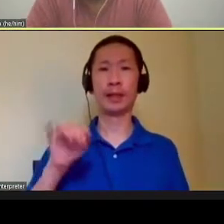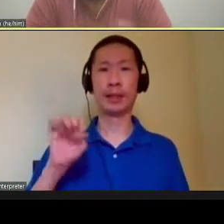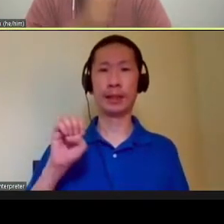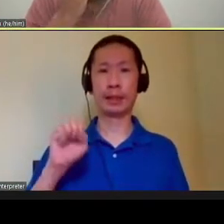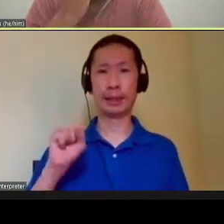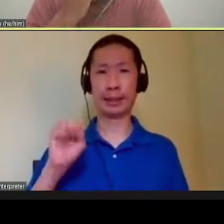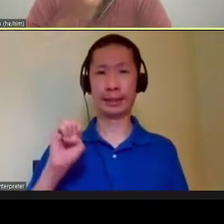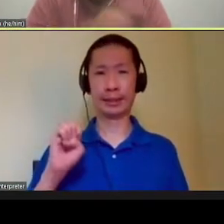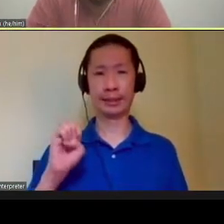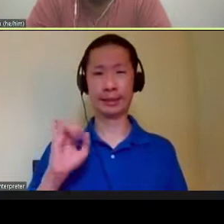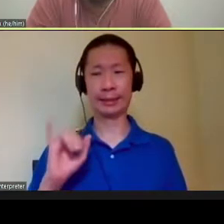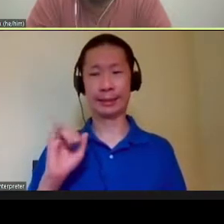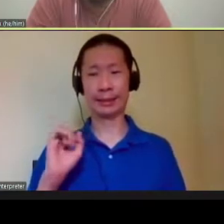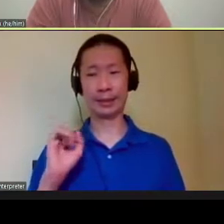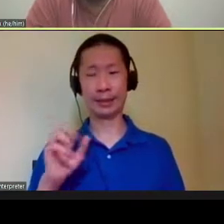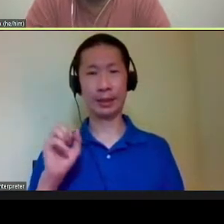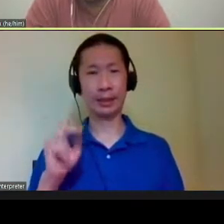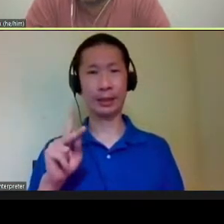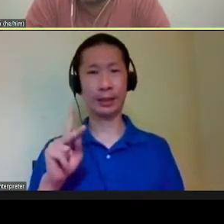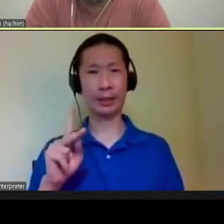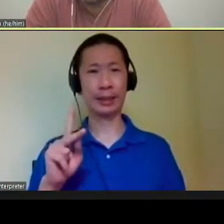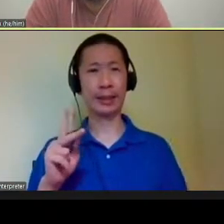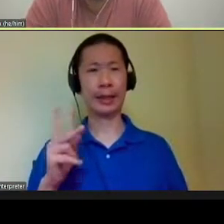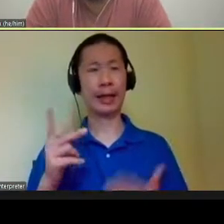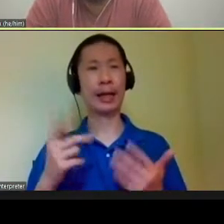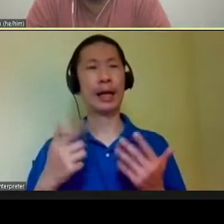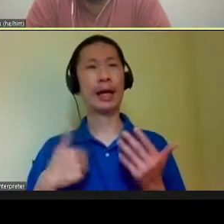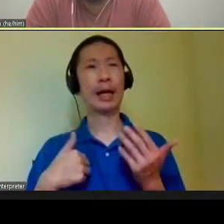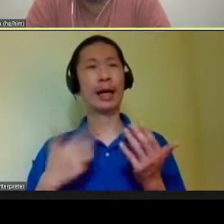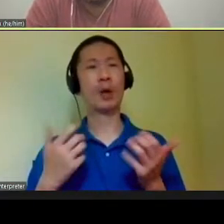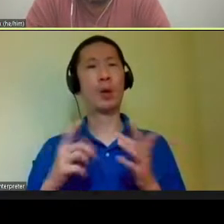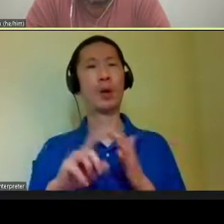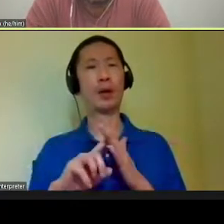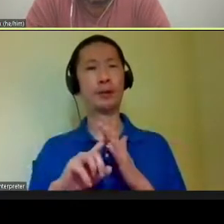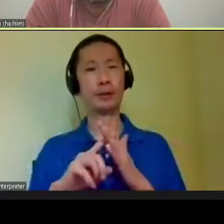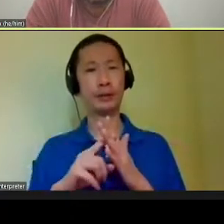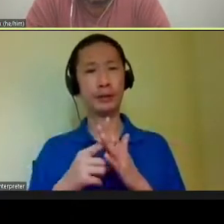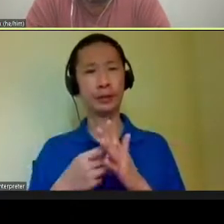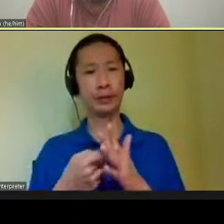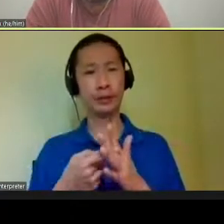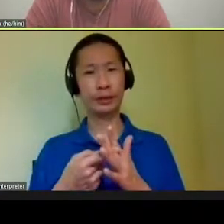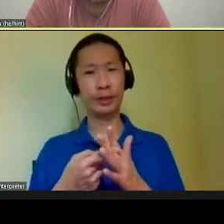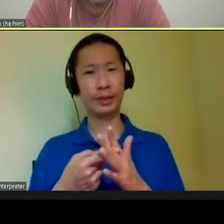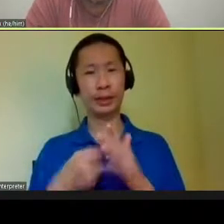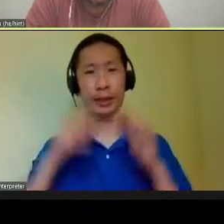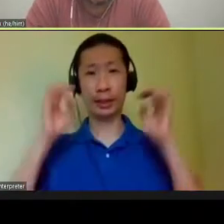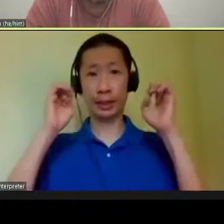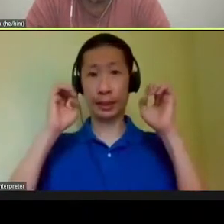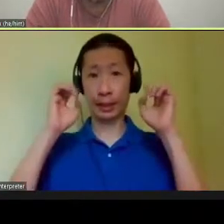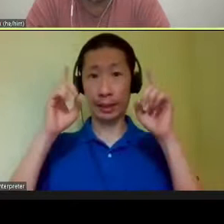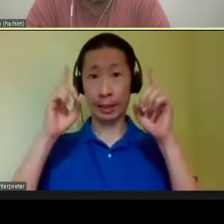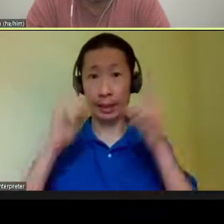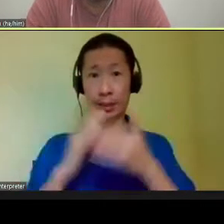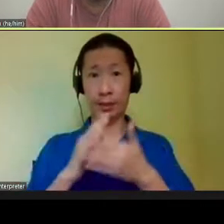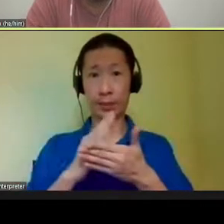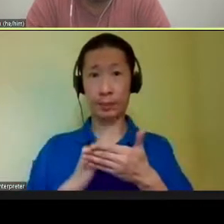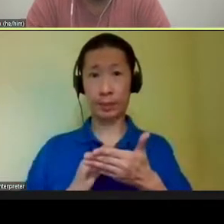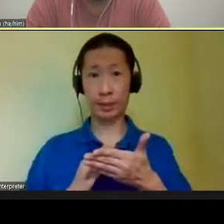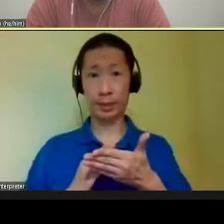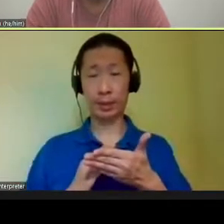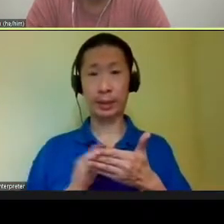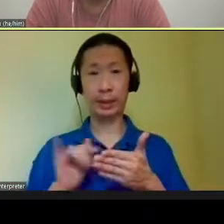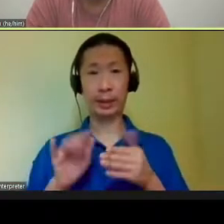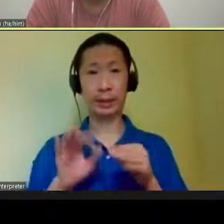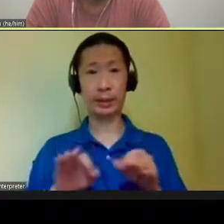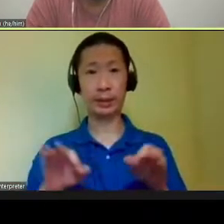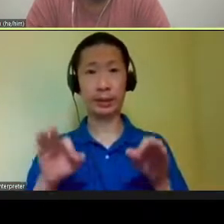Okay, so I think I want to start with in the educational aspect, there's that it's important